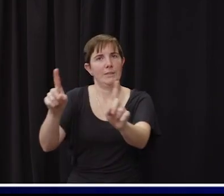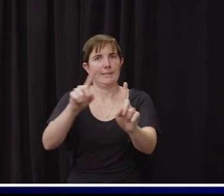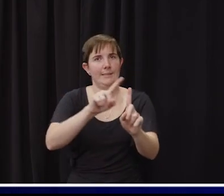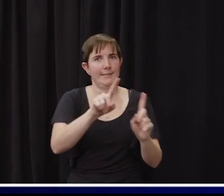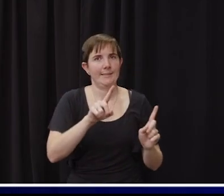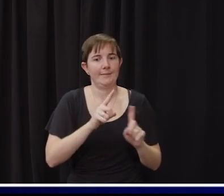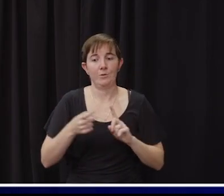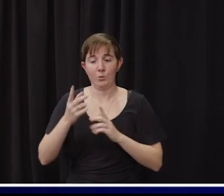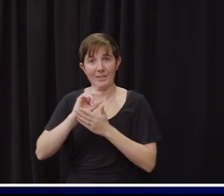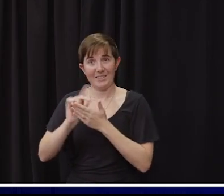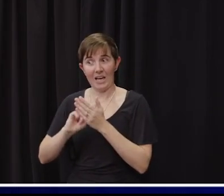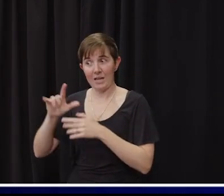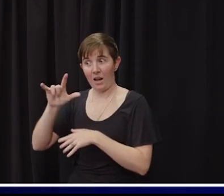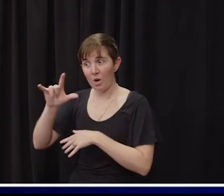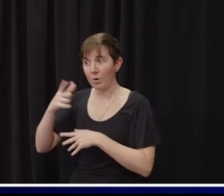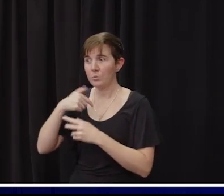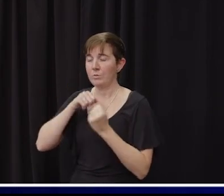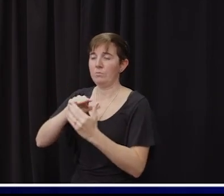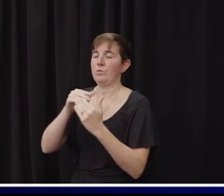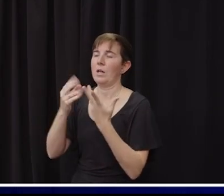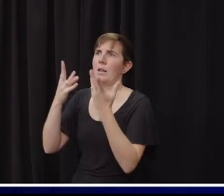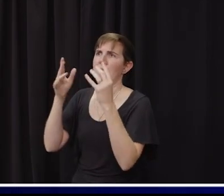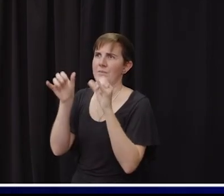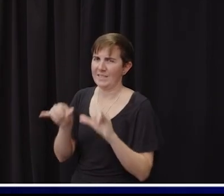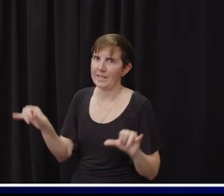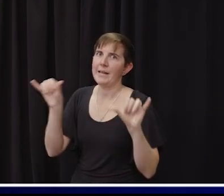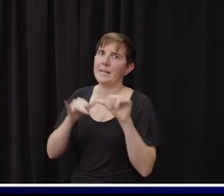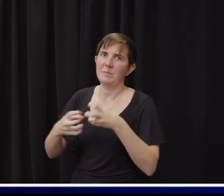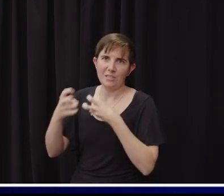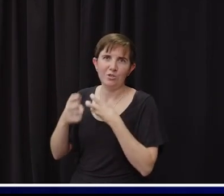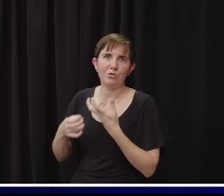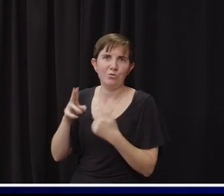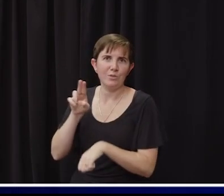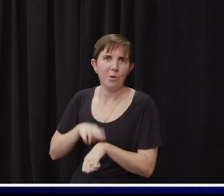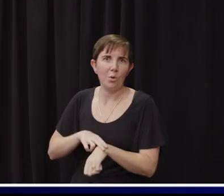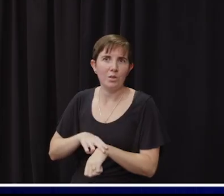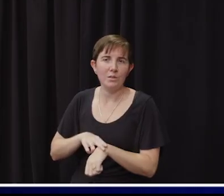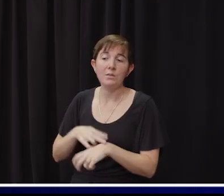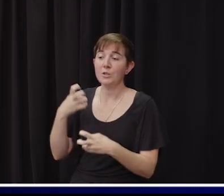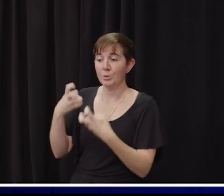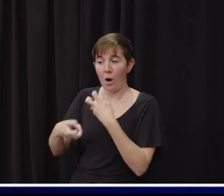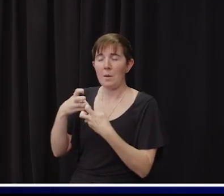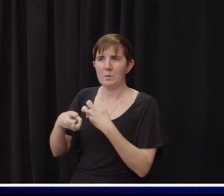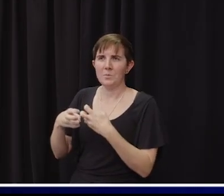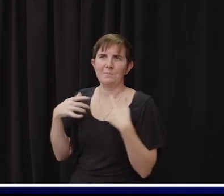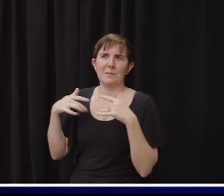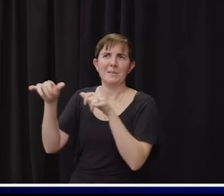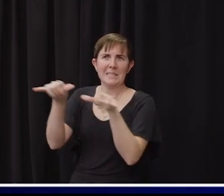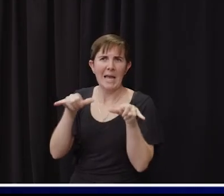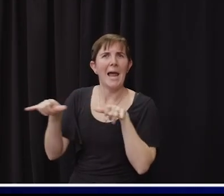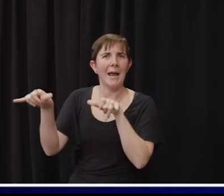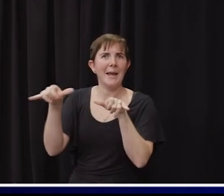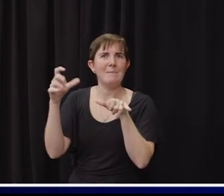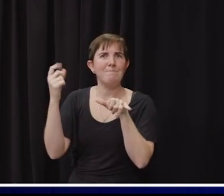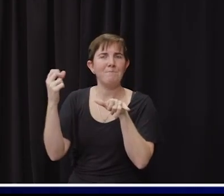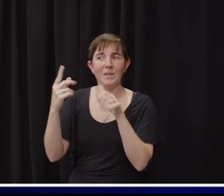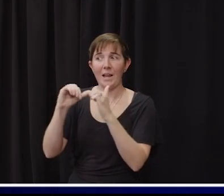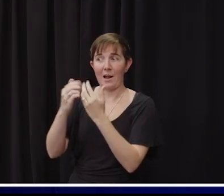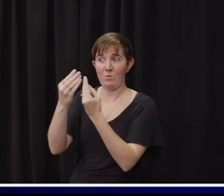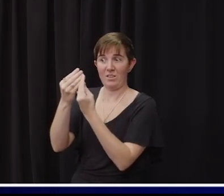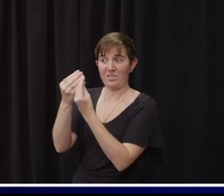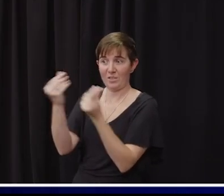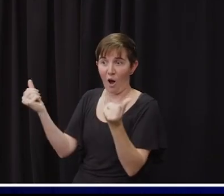airport, we run into a lot of the same issues, right? The problems are kind of typical. It's just that the